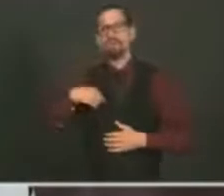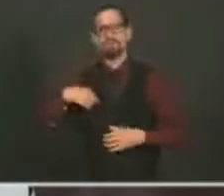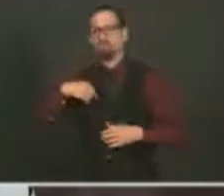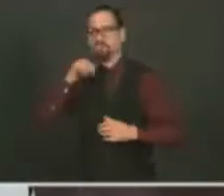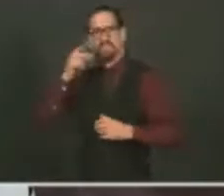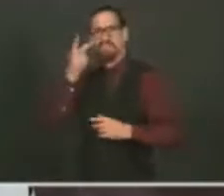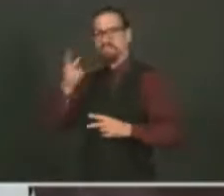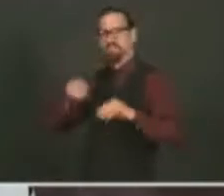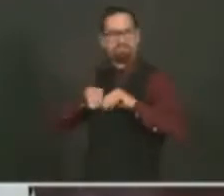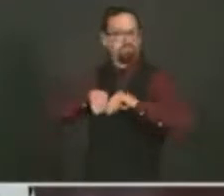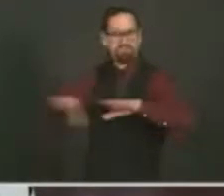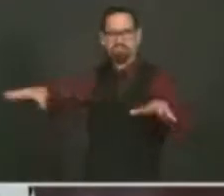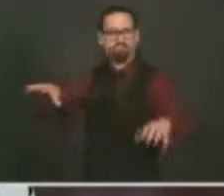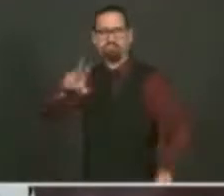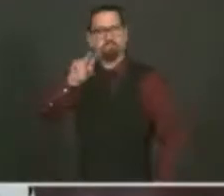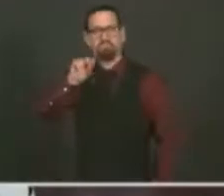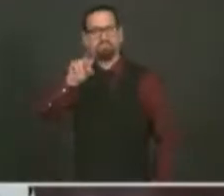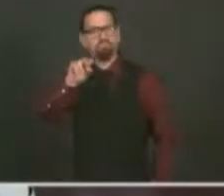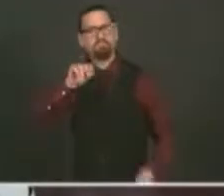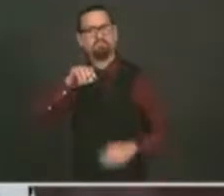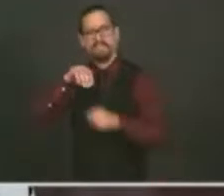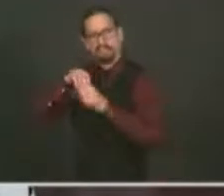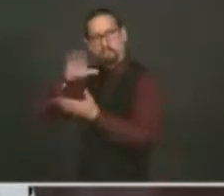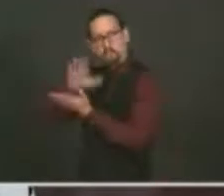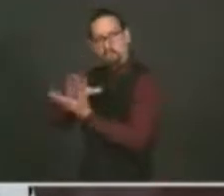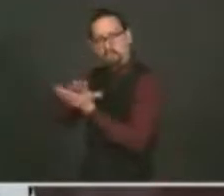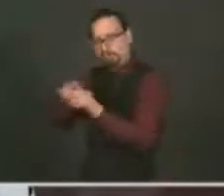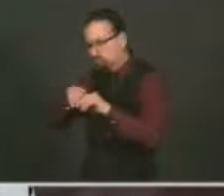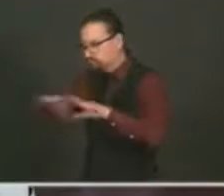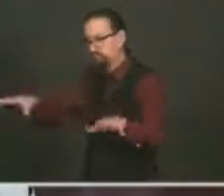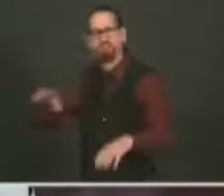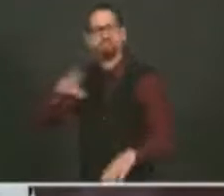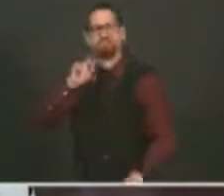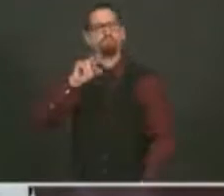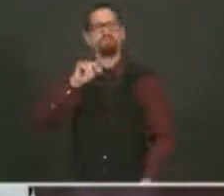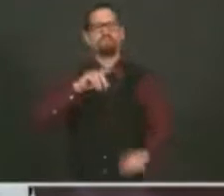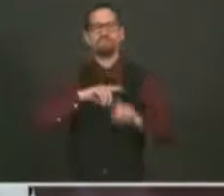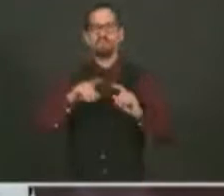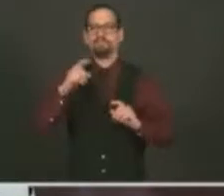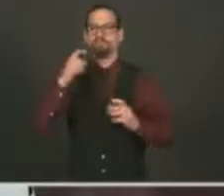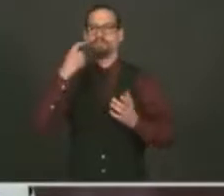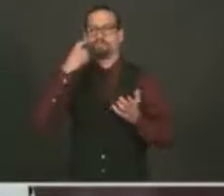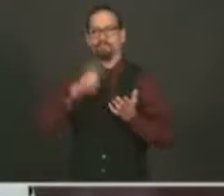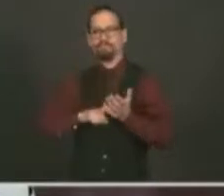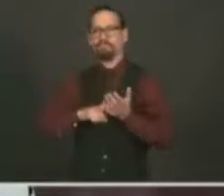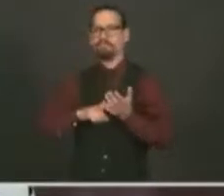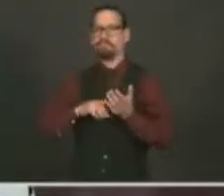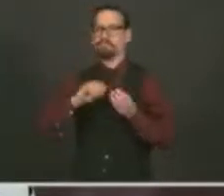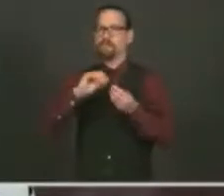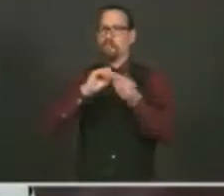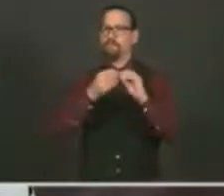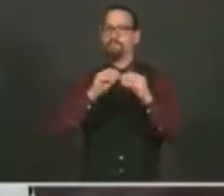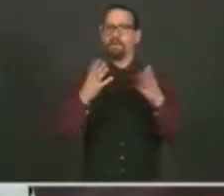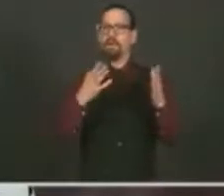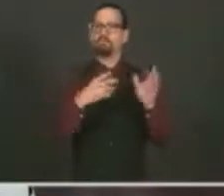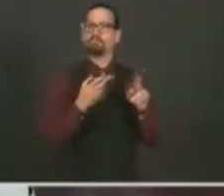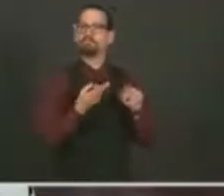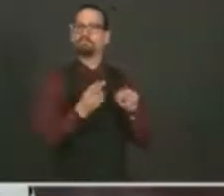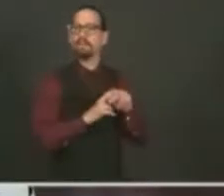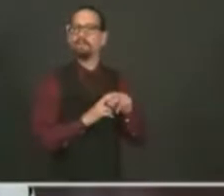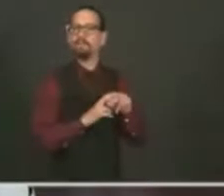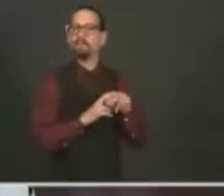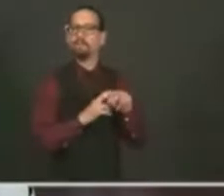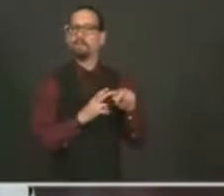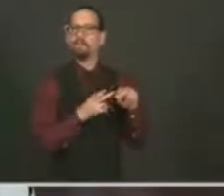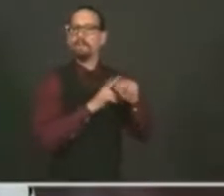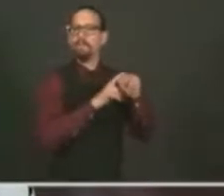widespread cases in the school community, as the data show today, we know that we are seeing it